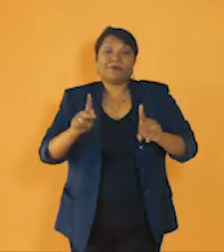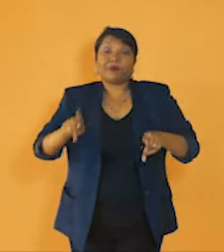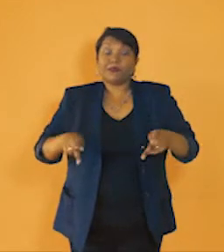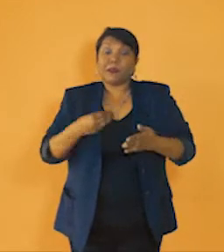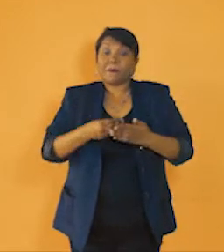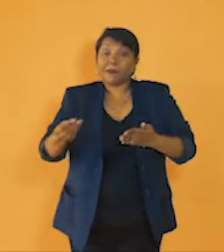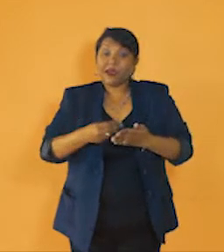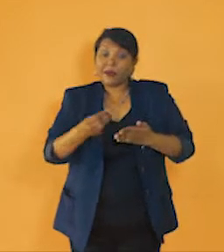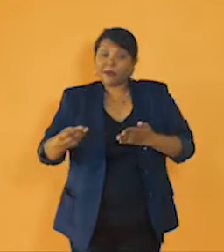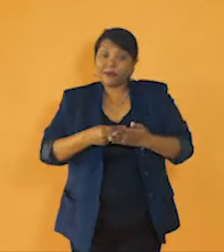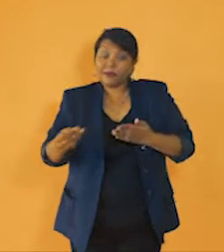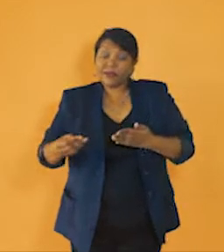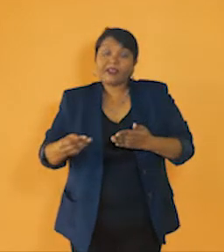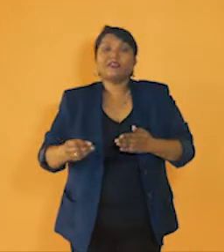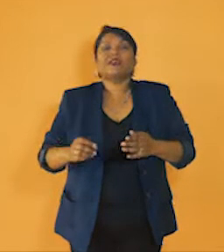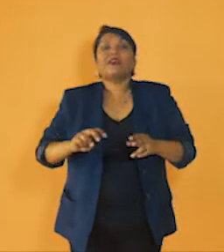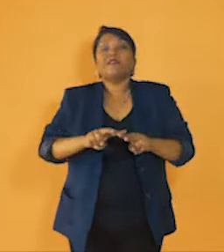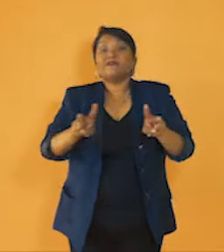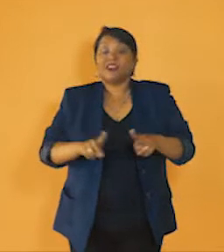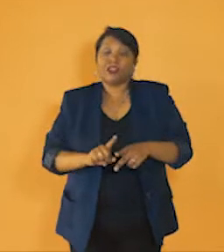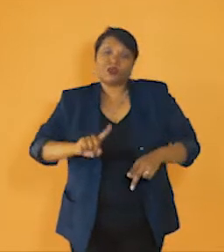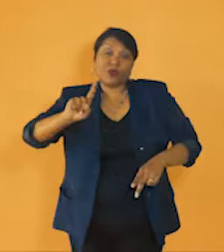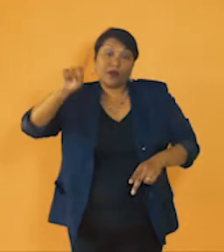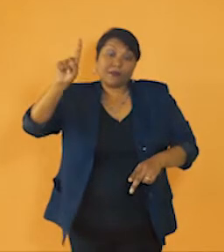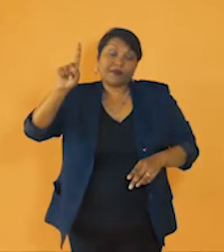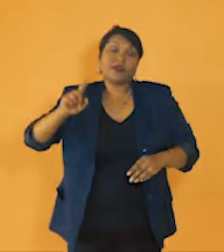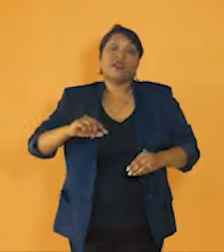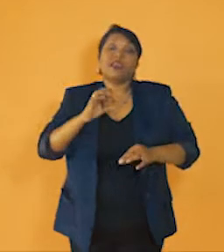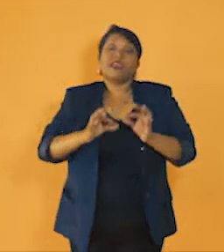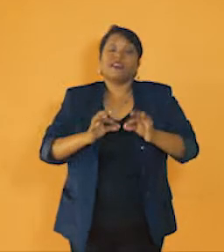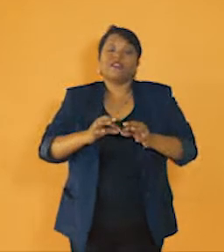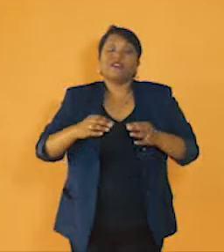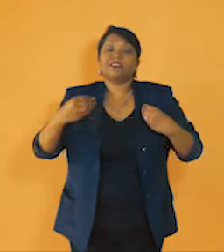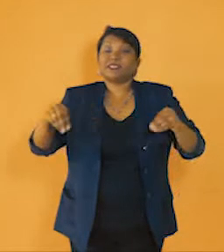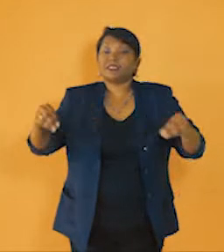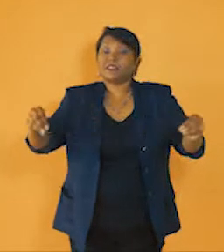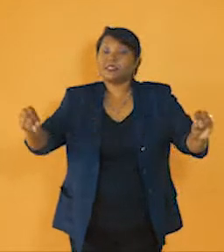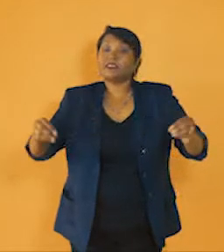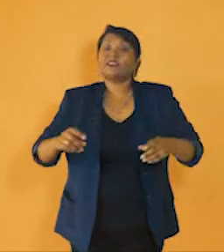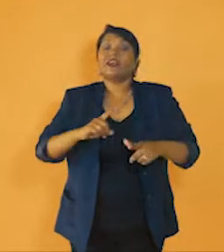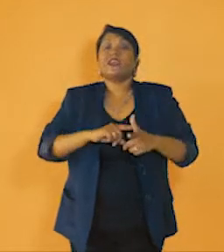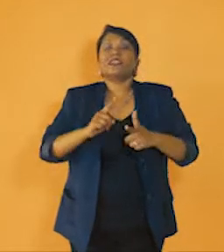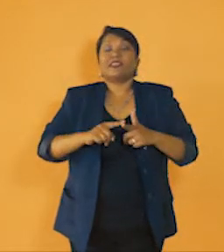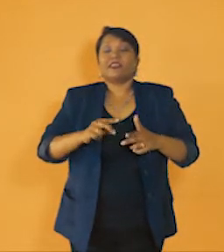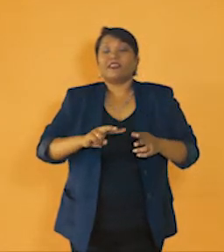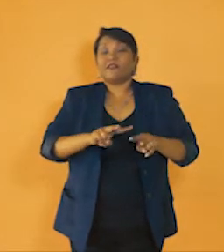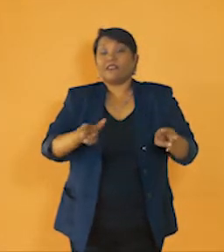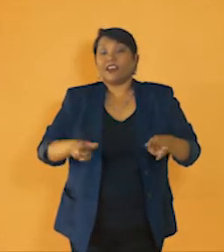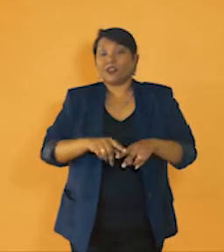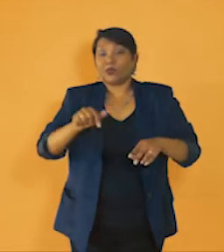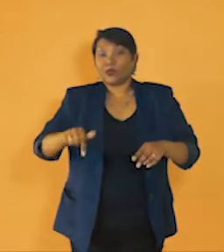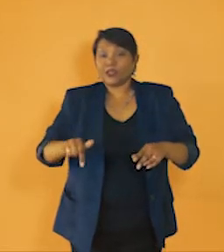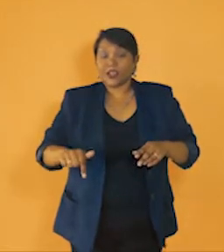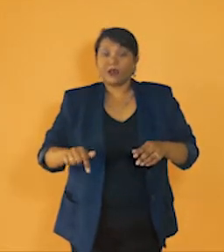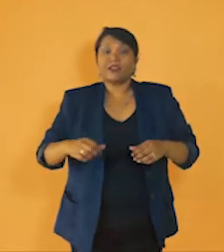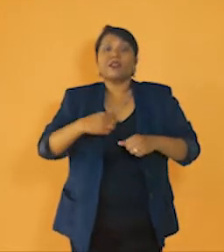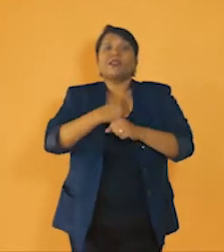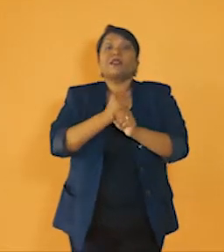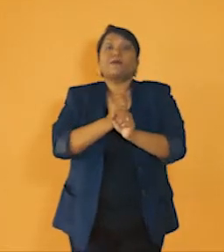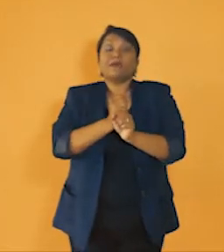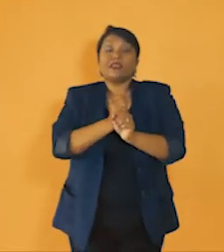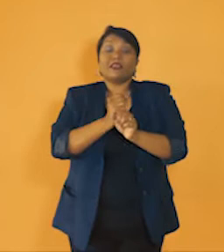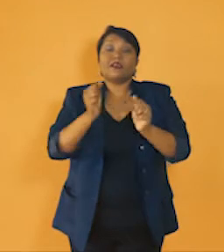that in terms of they're not minted by a central bank. They're actually created through data mining and they're issued on